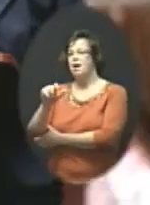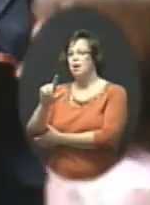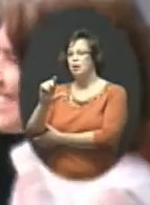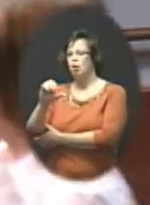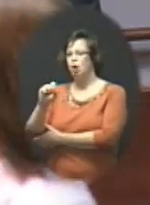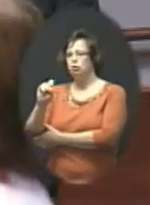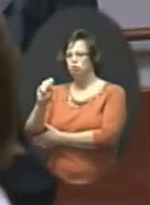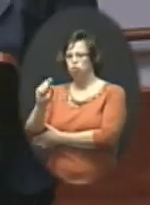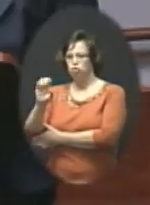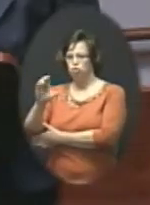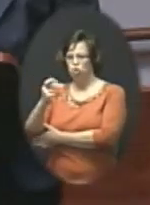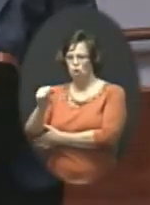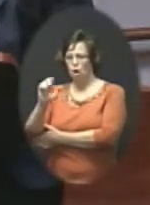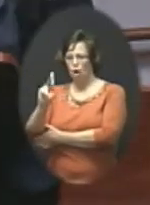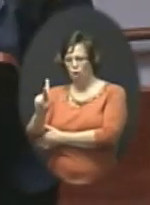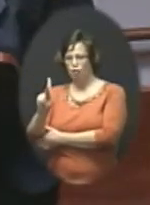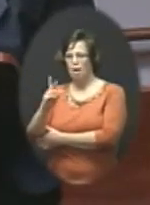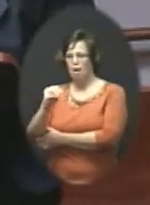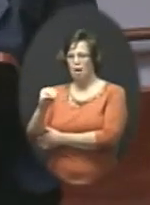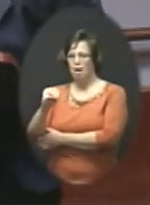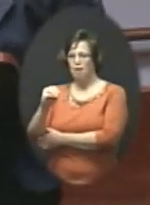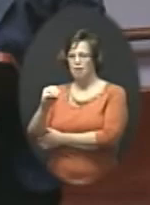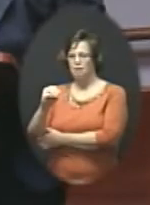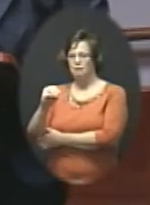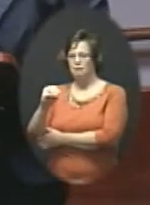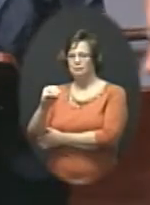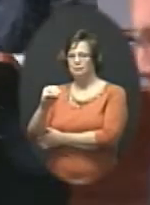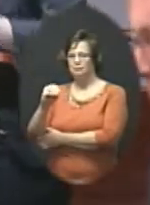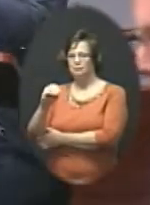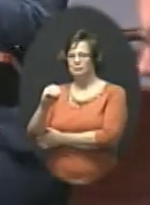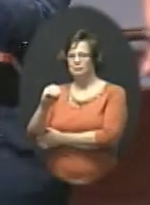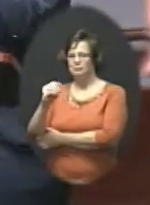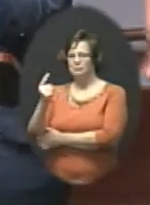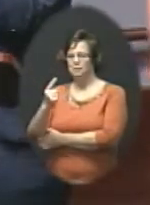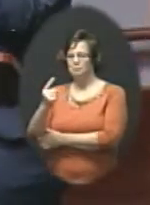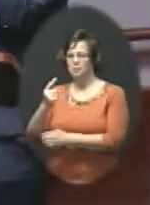Elementary, Stephanie Dansko from Central Elementary.